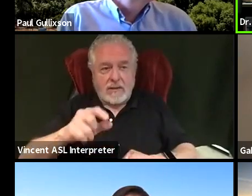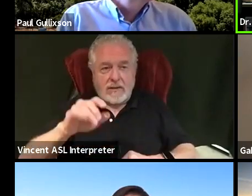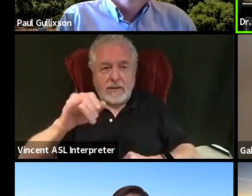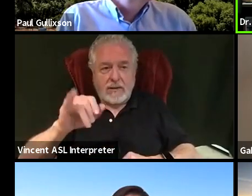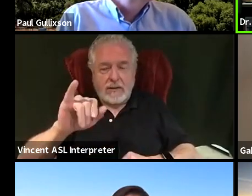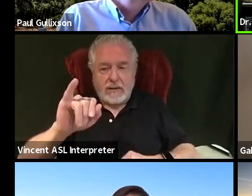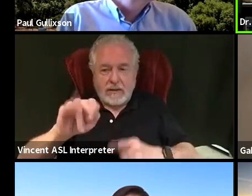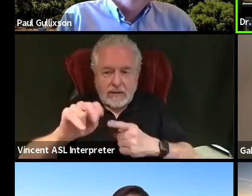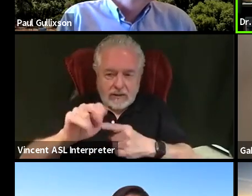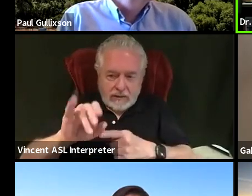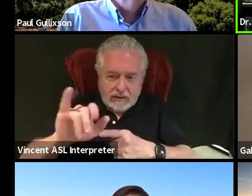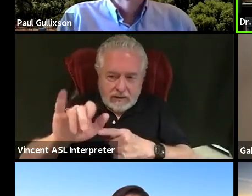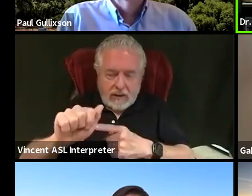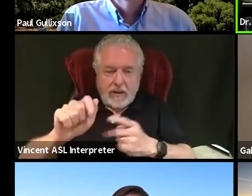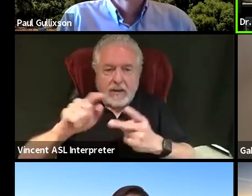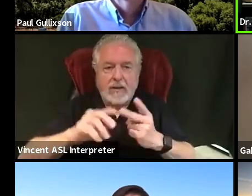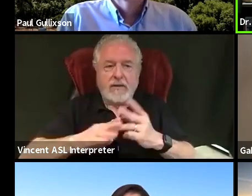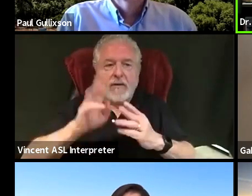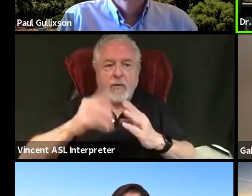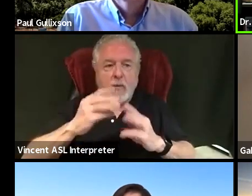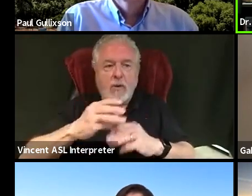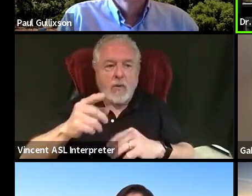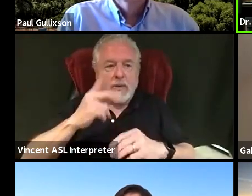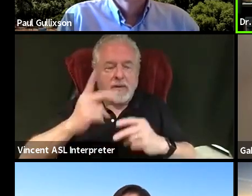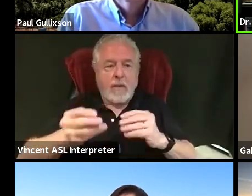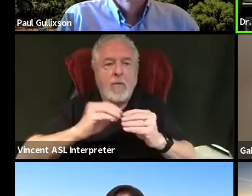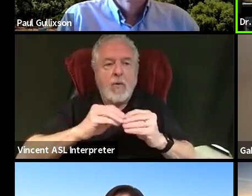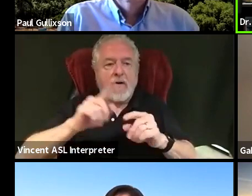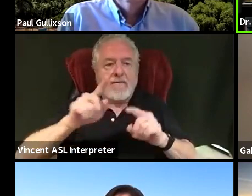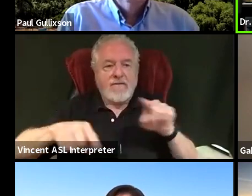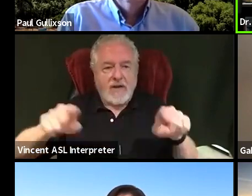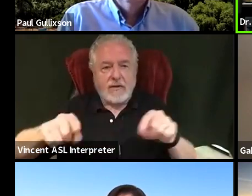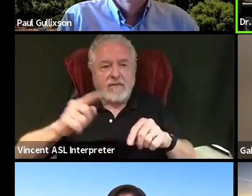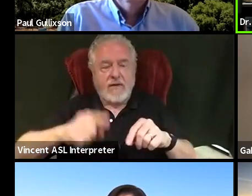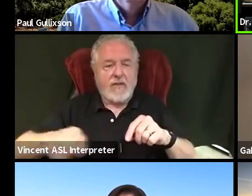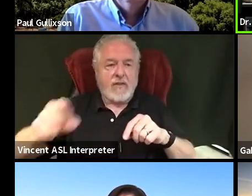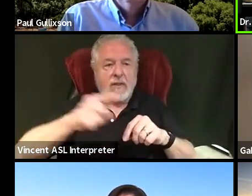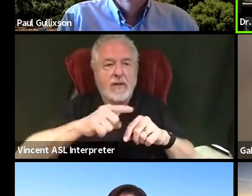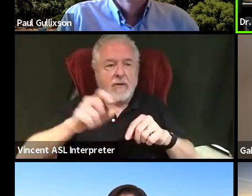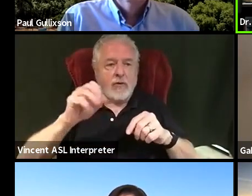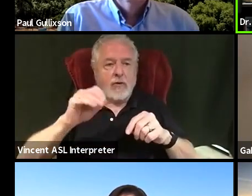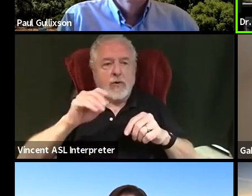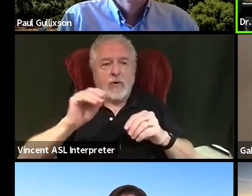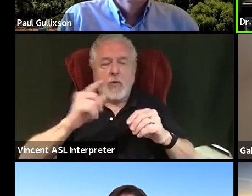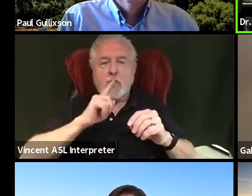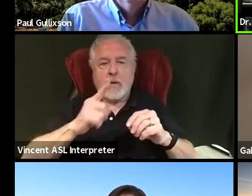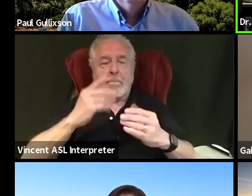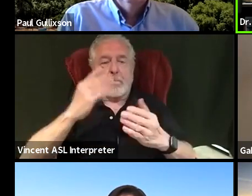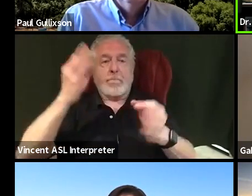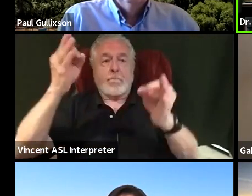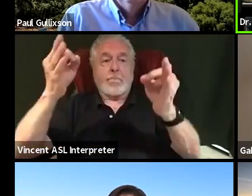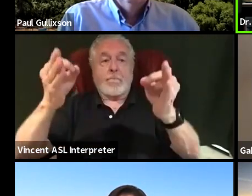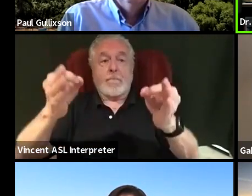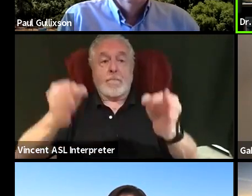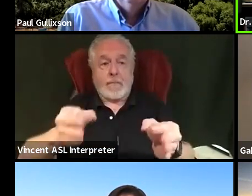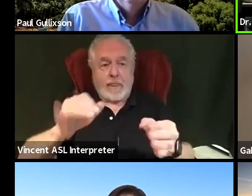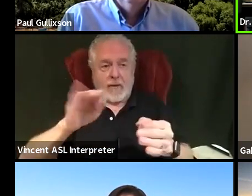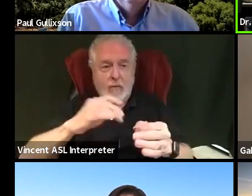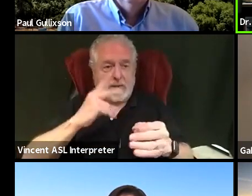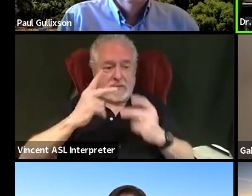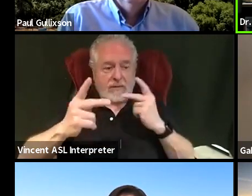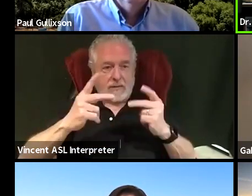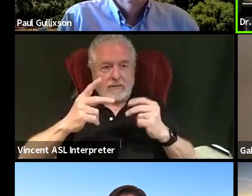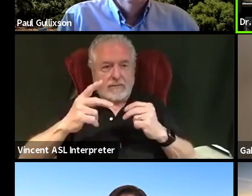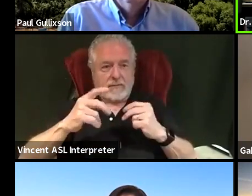India and the developing world, we're gonna see more variants from there. So no one can really predict if we're gonna